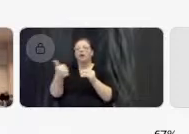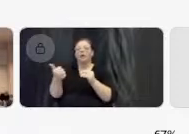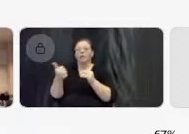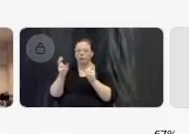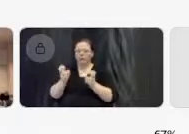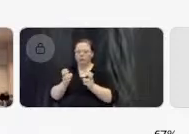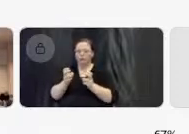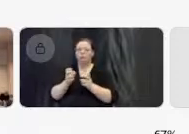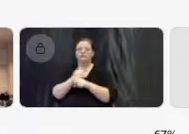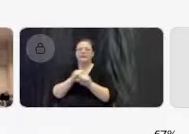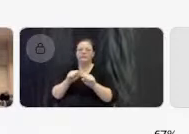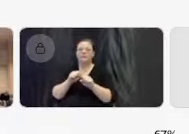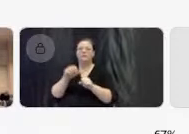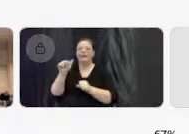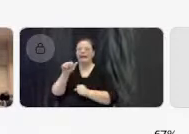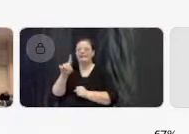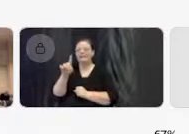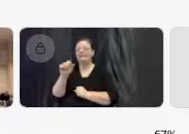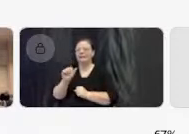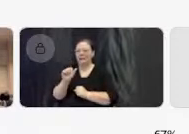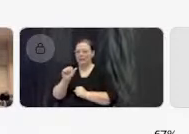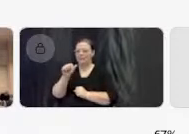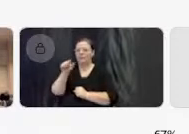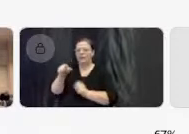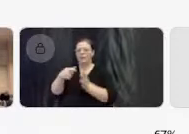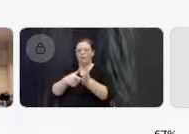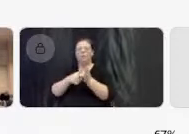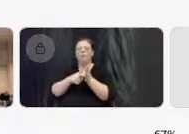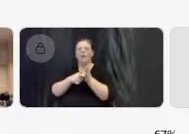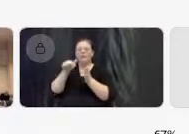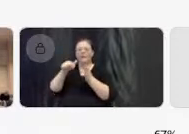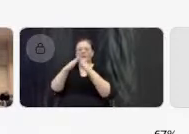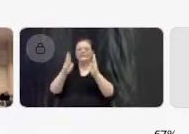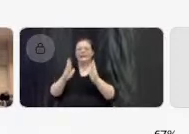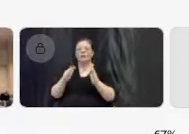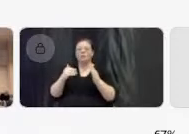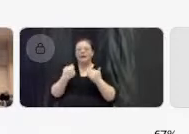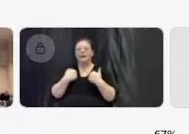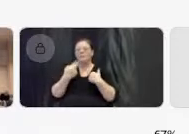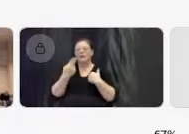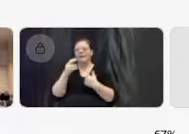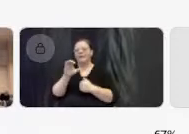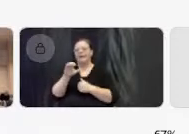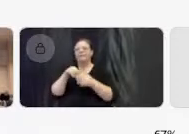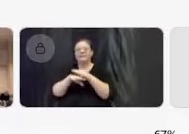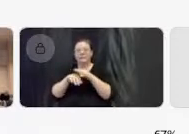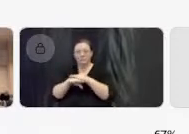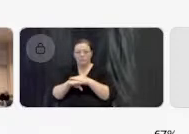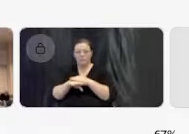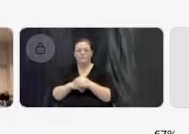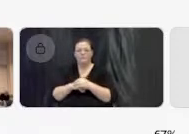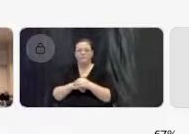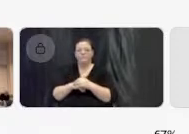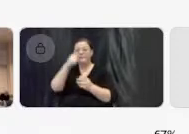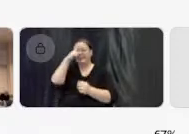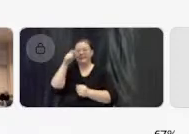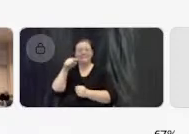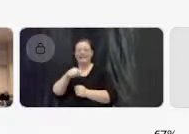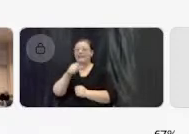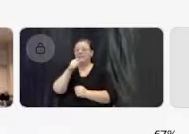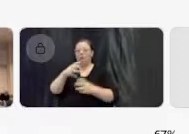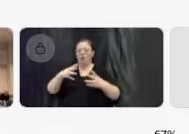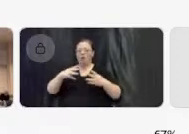Disabilities Administration requires that this house be handicap accessible since it will not be